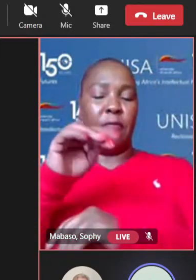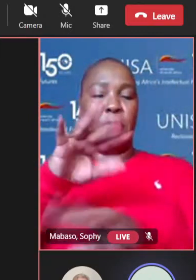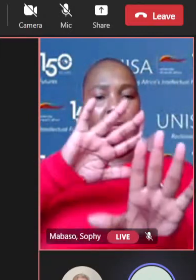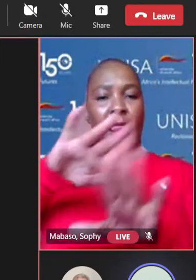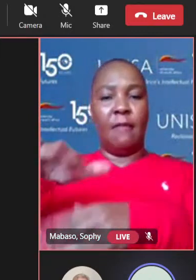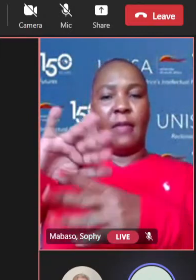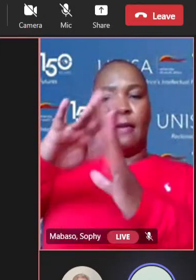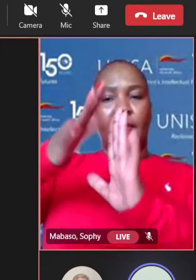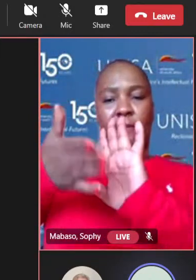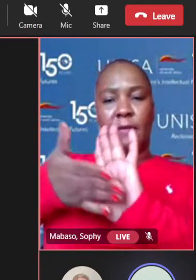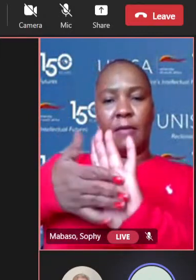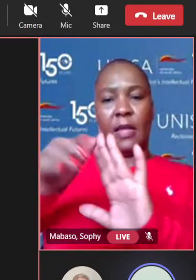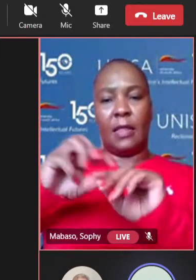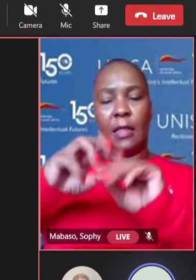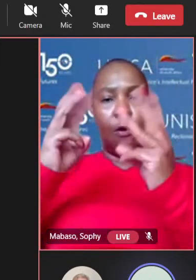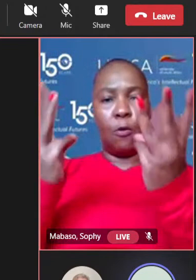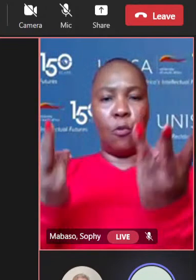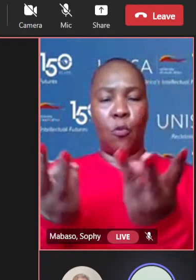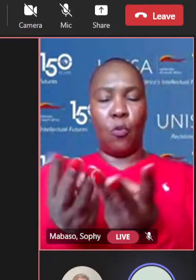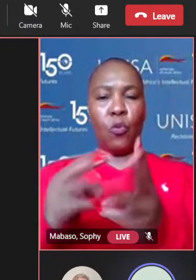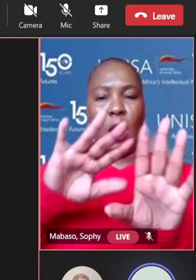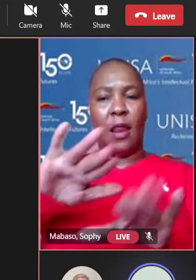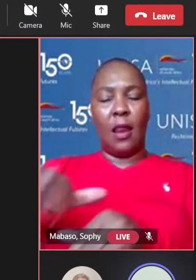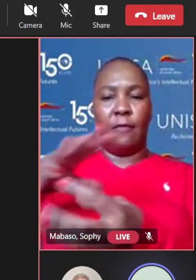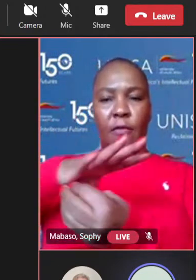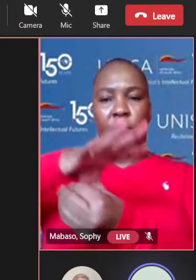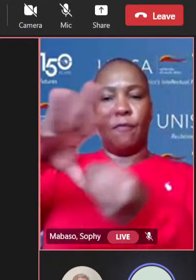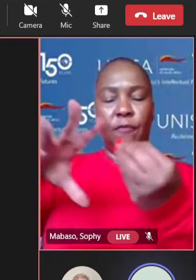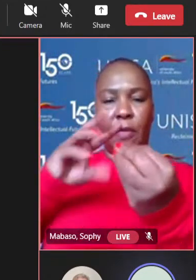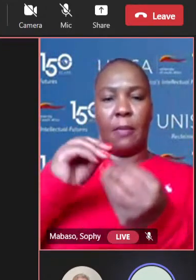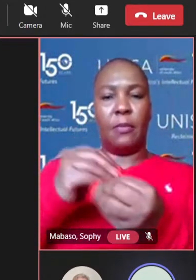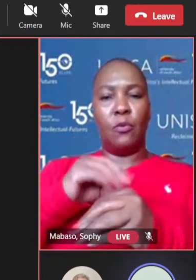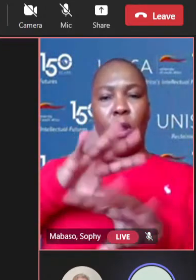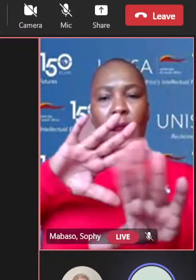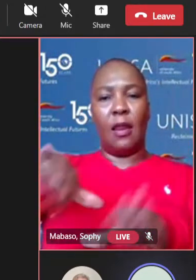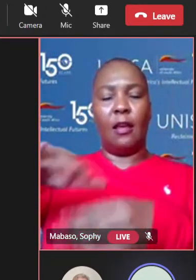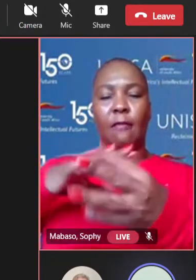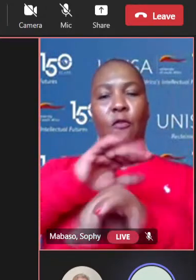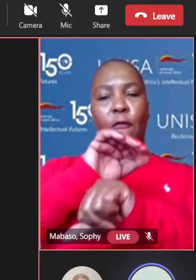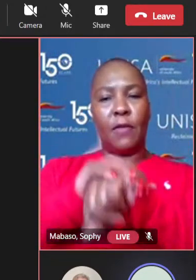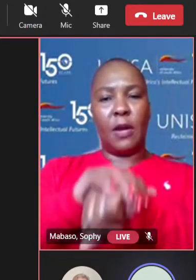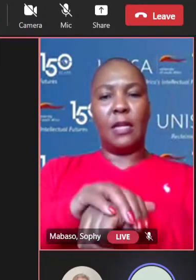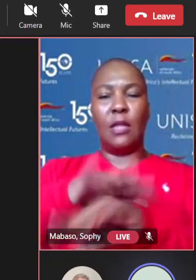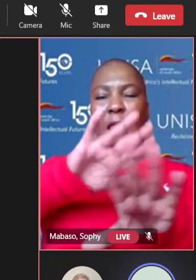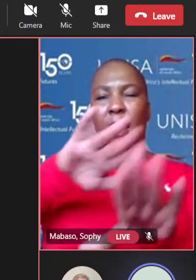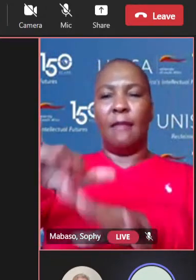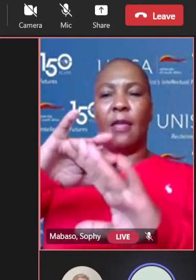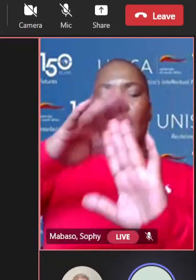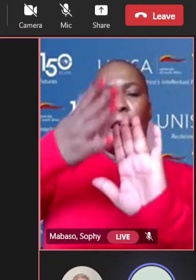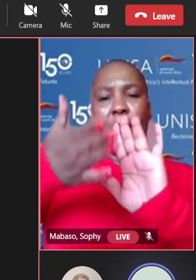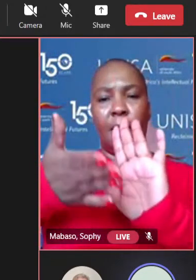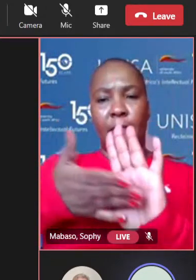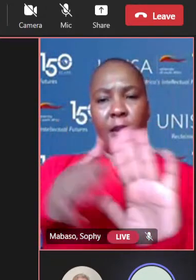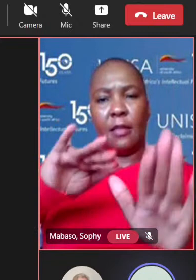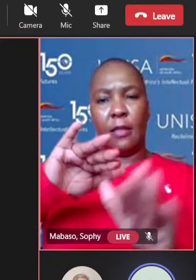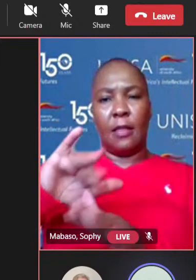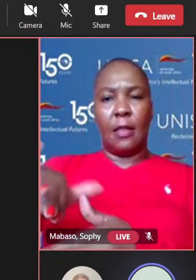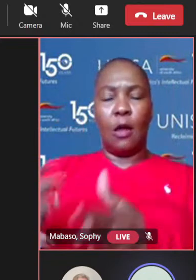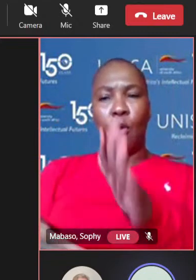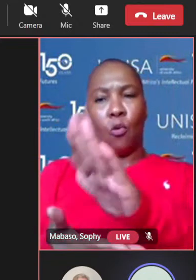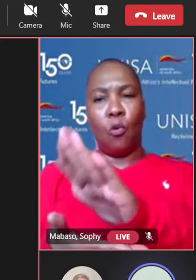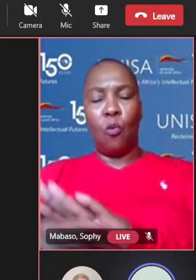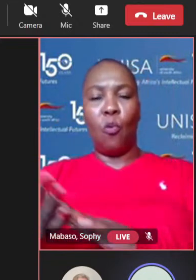leave your gadget, you leave your family, you leave your friends, you leave everything behind and go separately